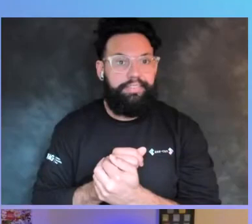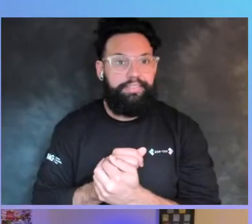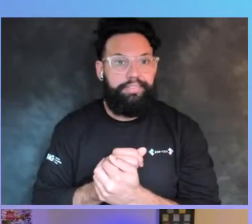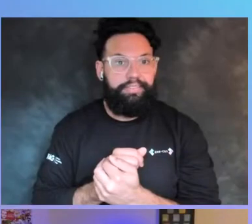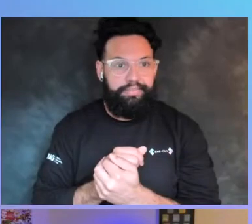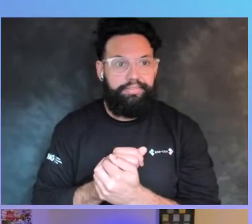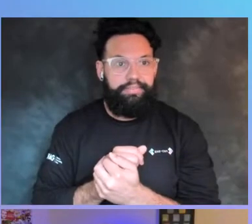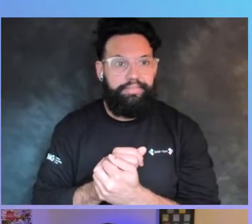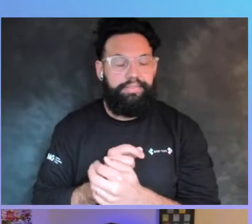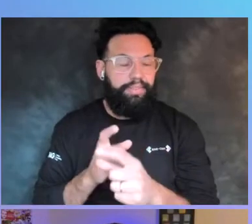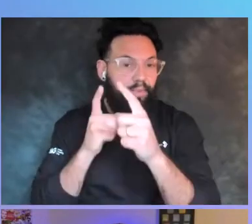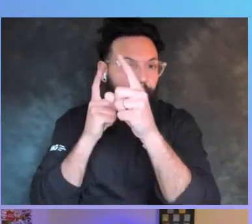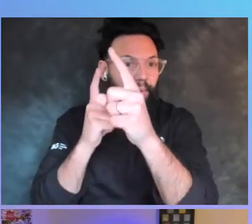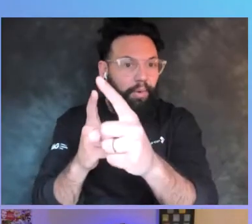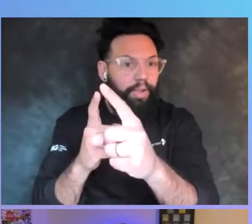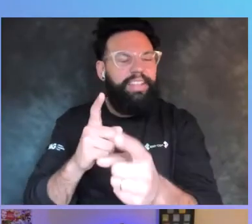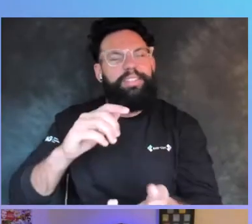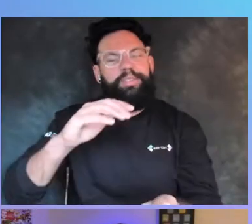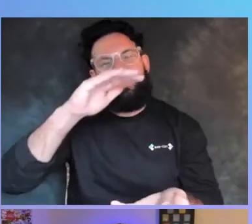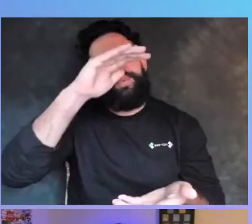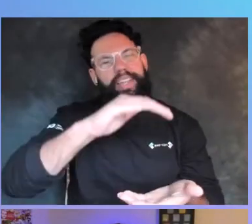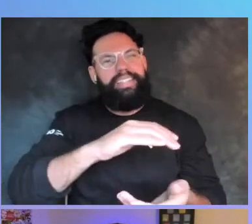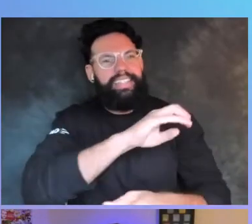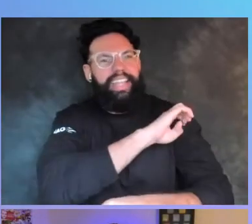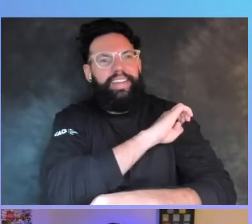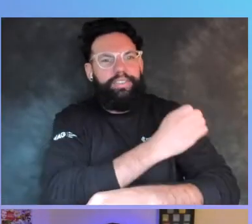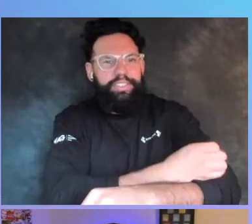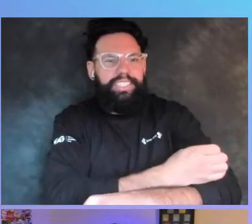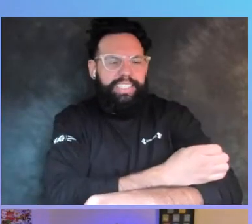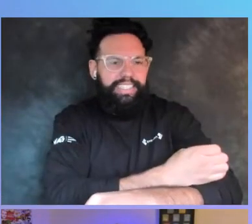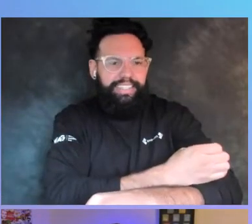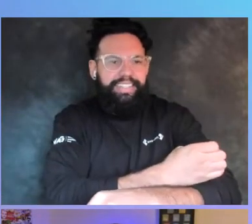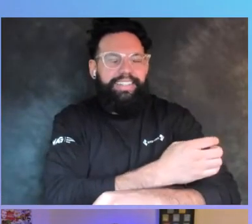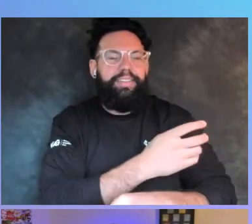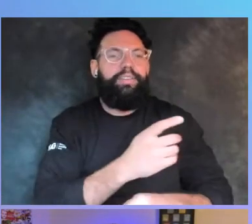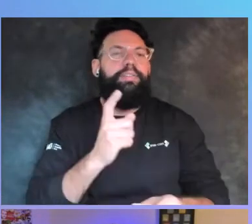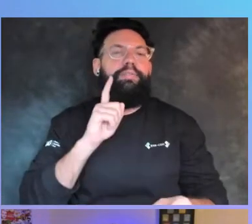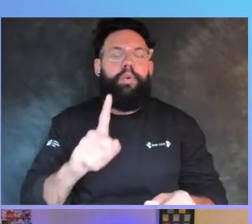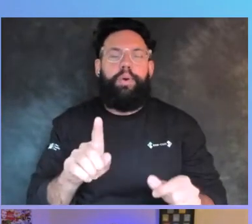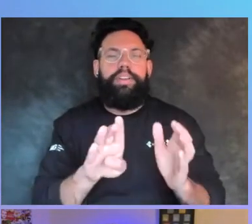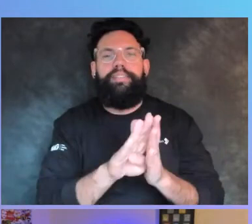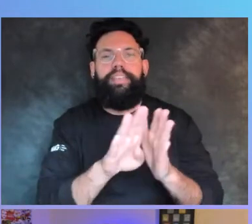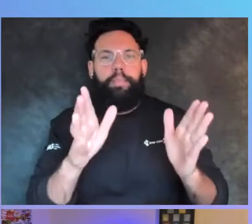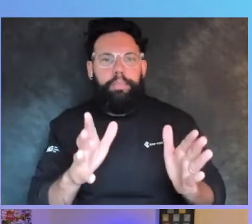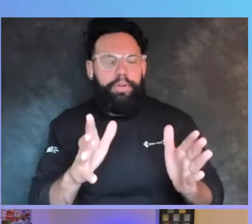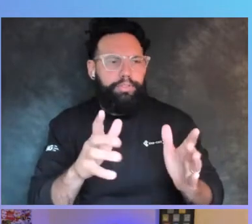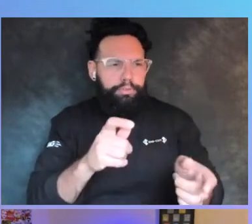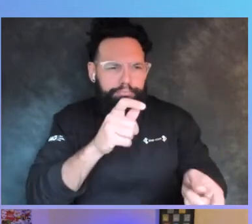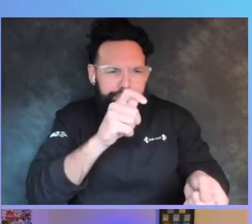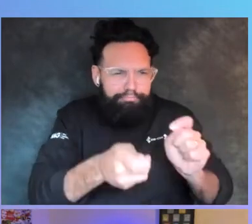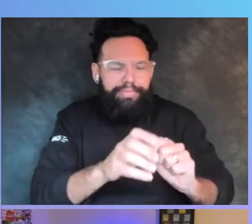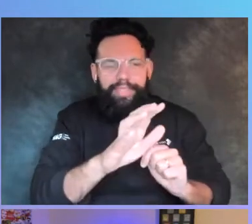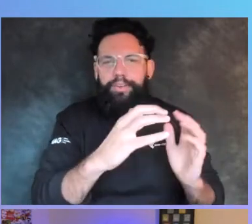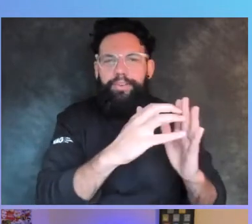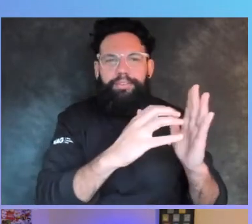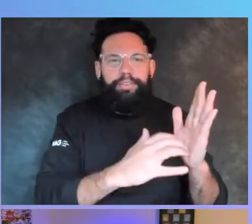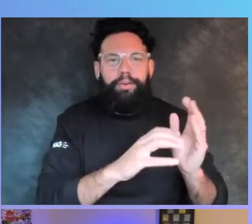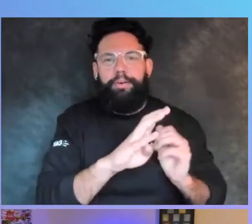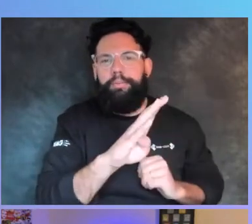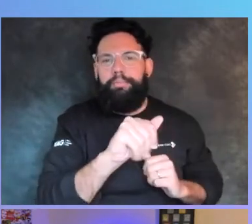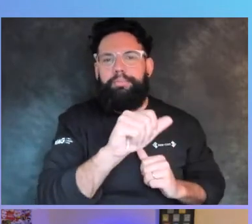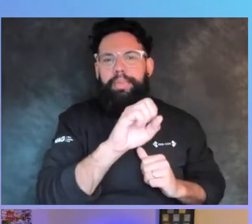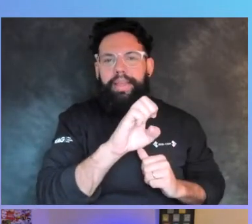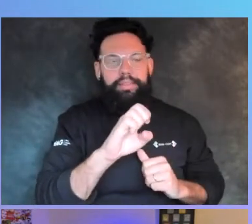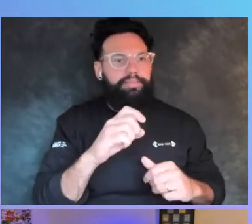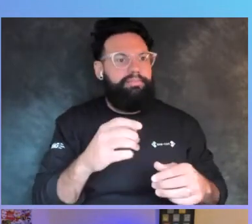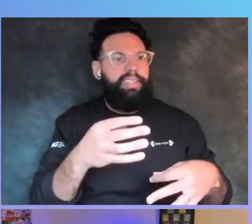starting energy a developer would need in order to make meaningful impacts on their code base. Instead of starting them off with an error message